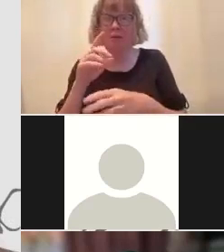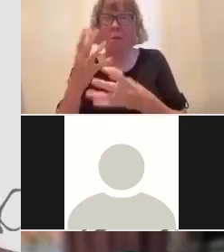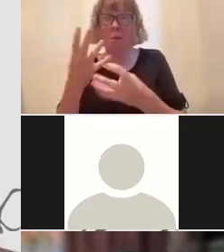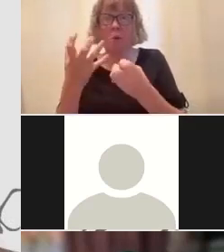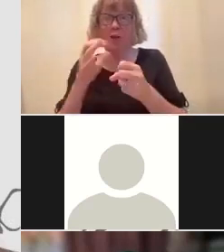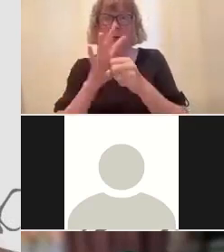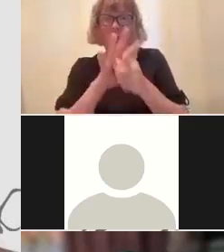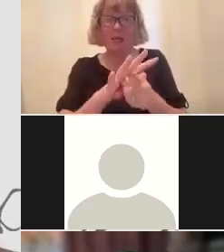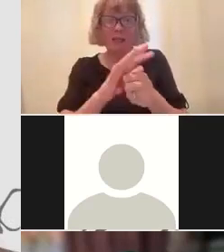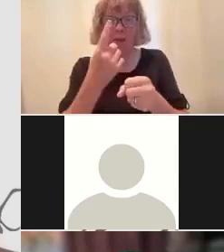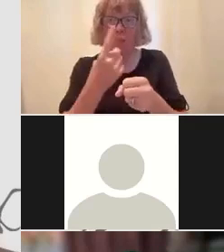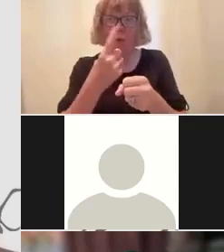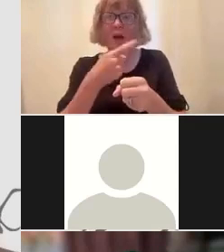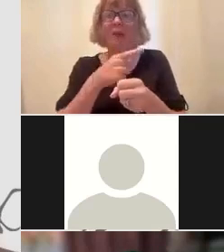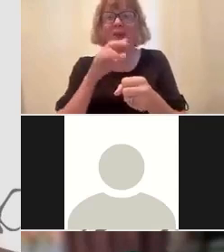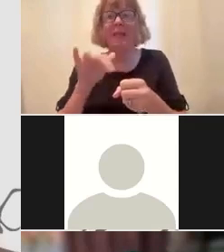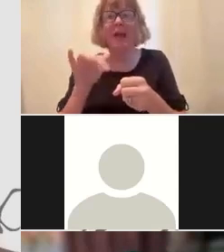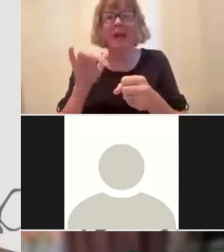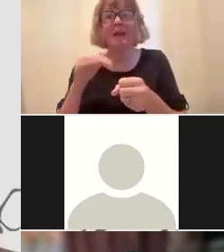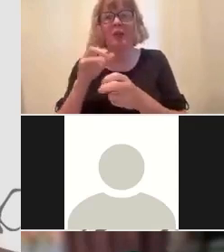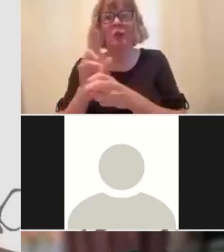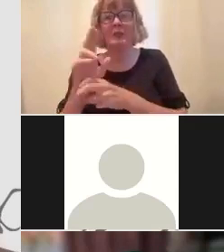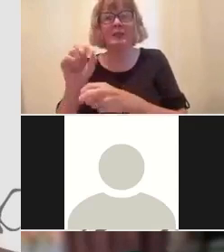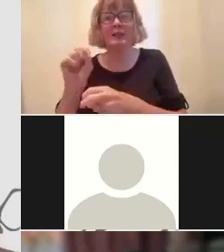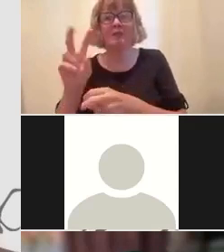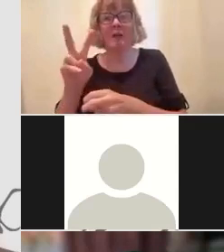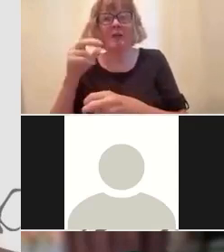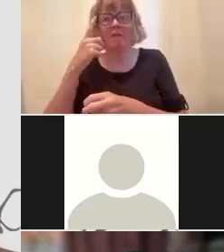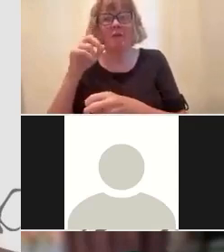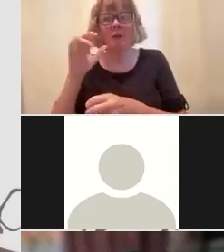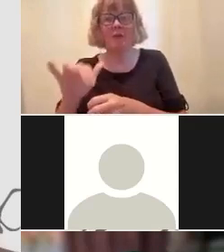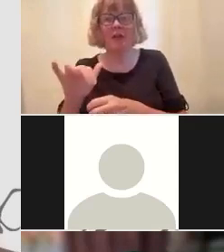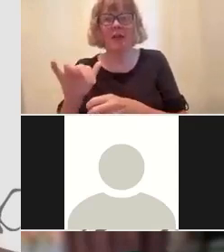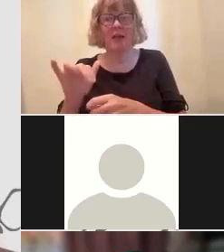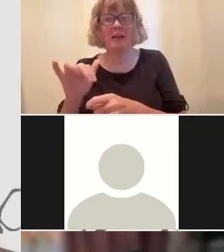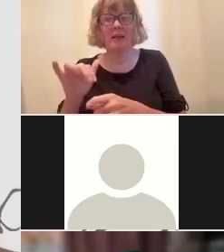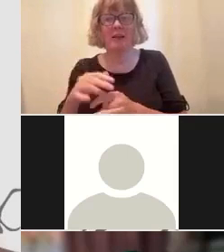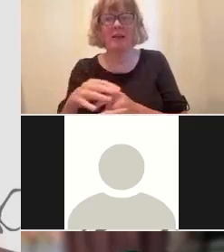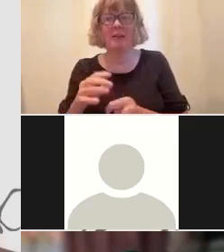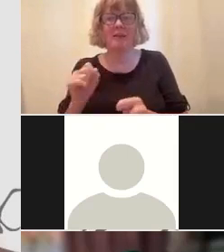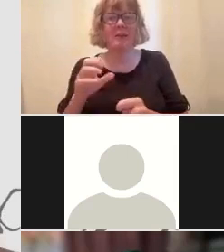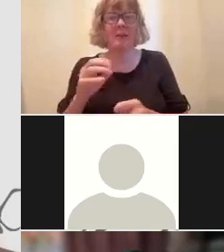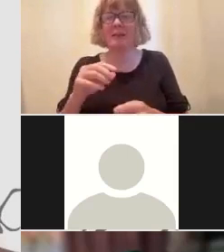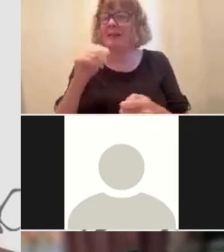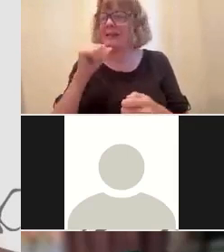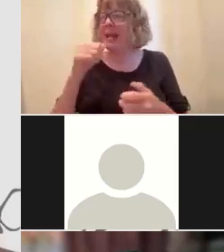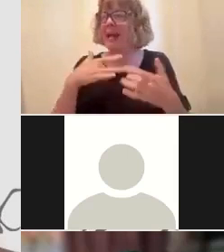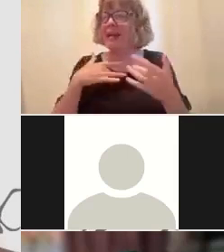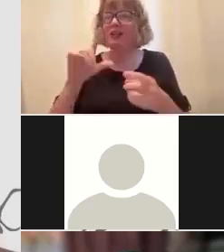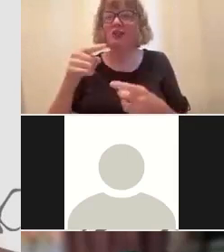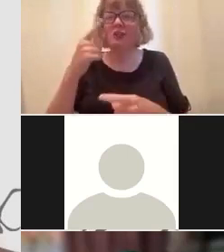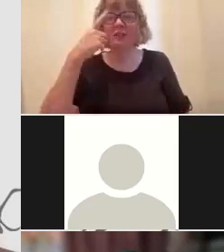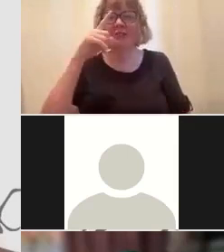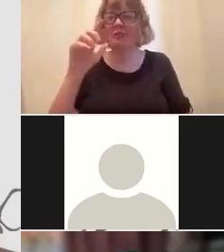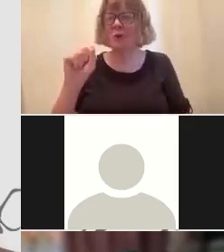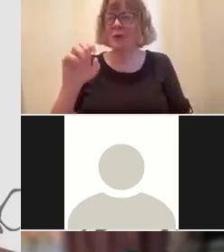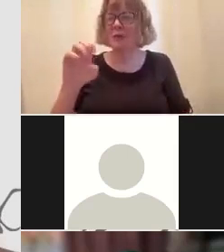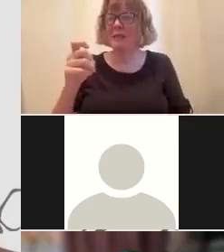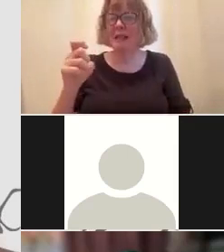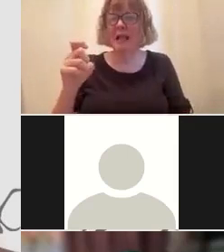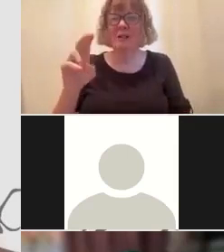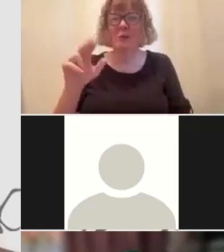to oppress someone. They don't generally commit sexual violence just for sexual pleasure. It's to hurt